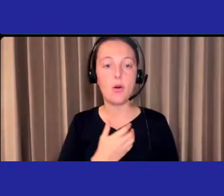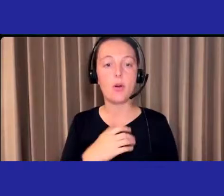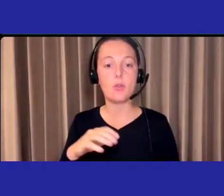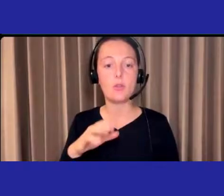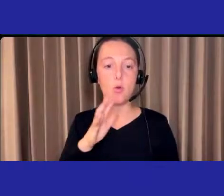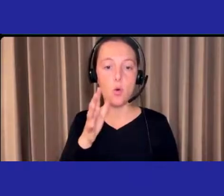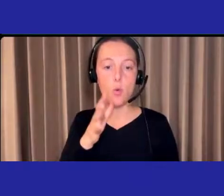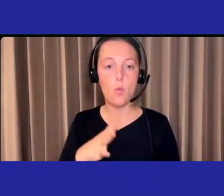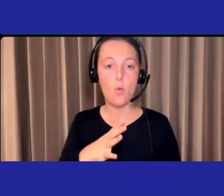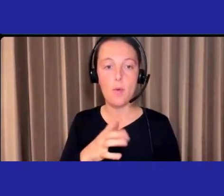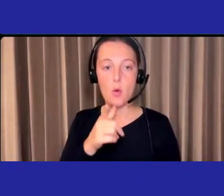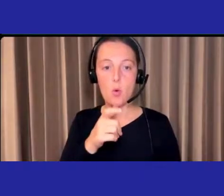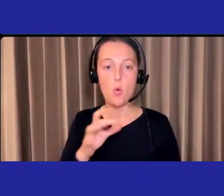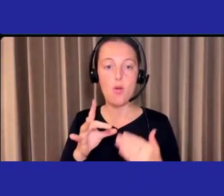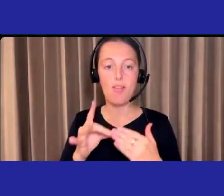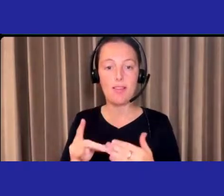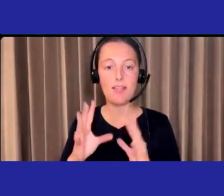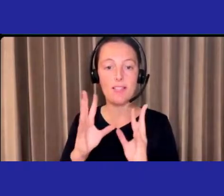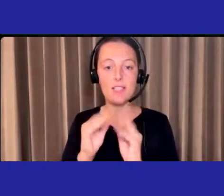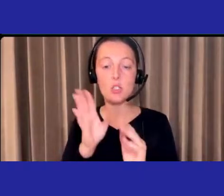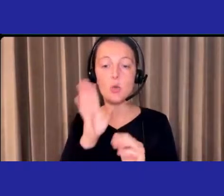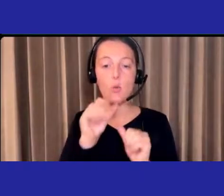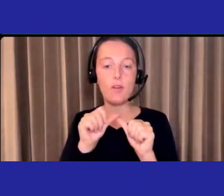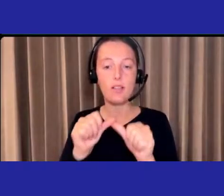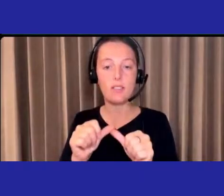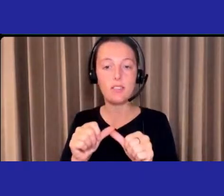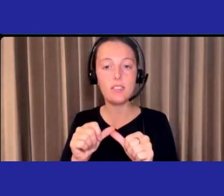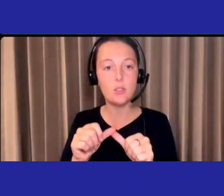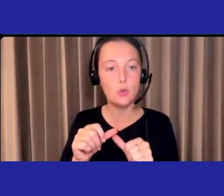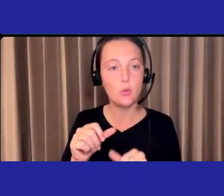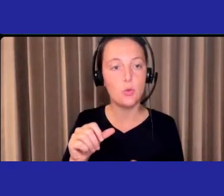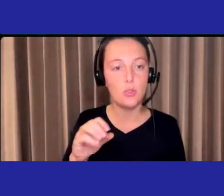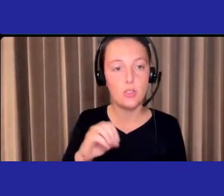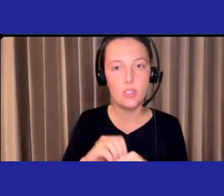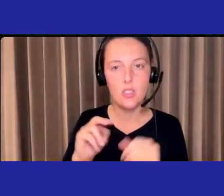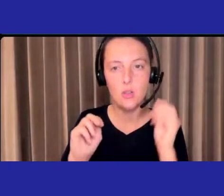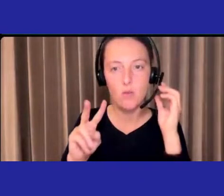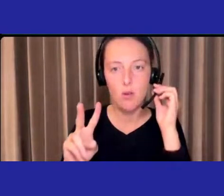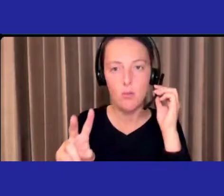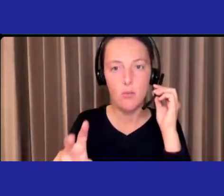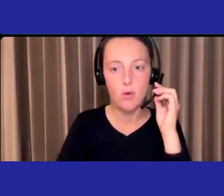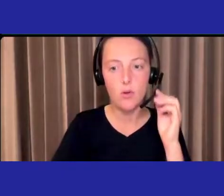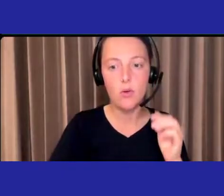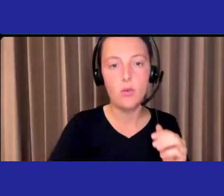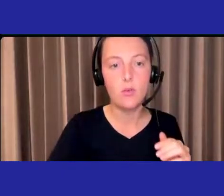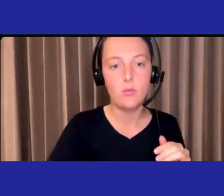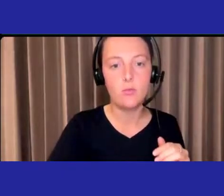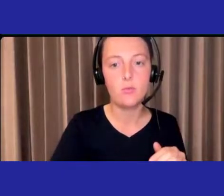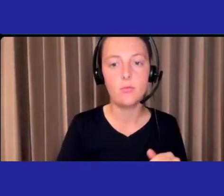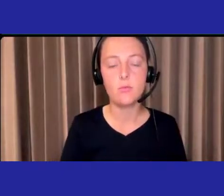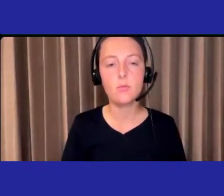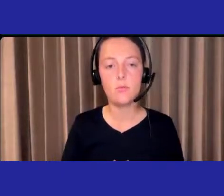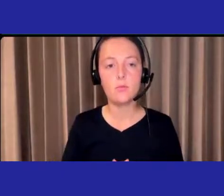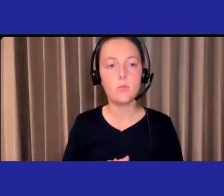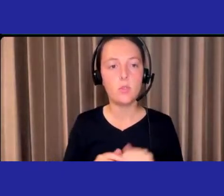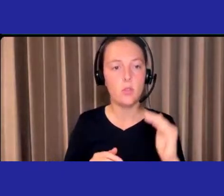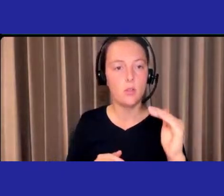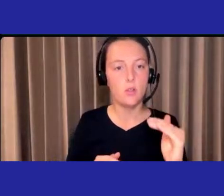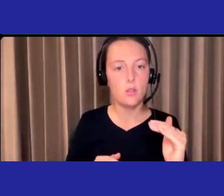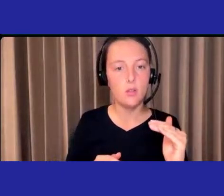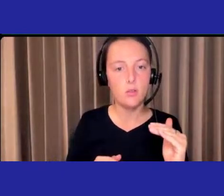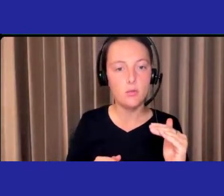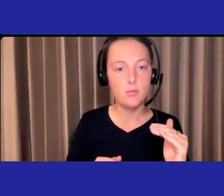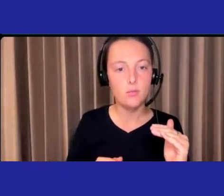In November, we featured our Senior Vice President of Human Resources, Yvette Villanueva, who spoke on resilience and navigating